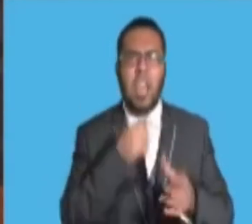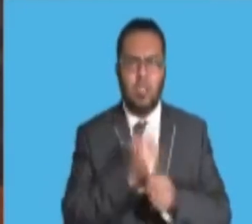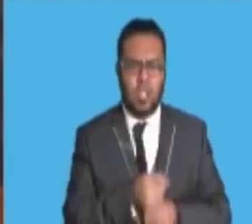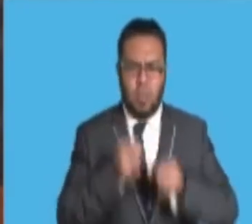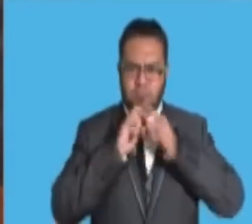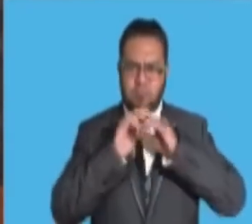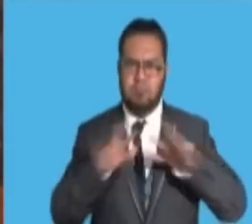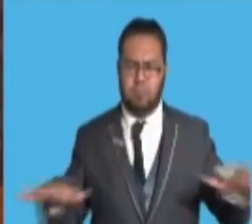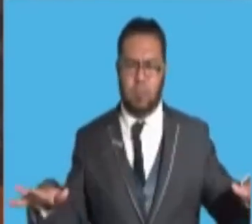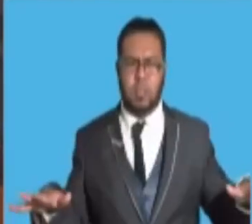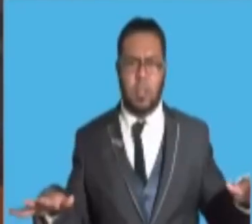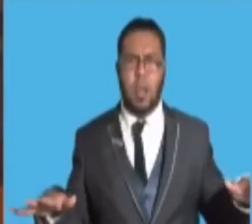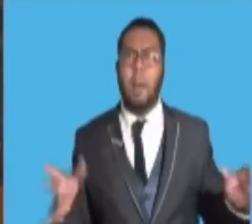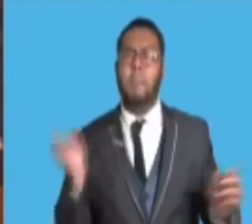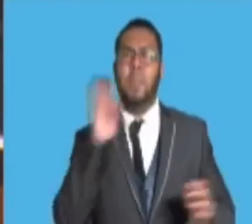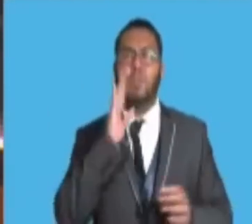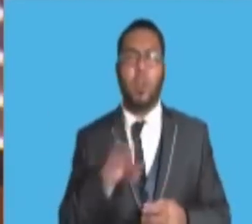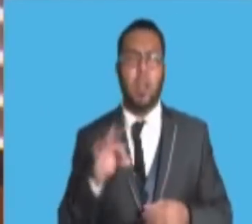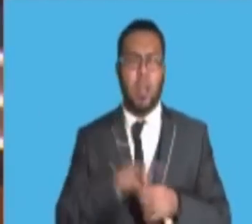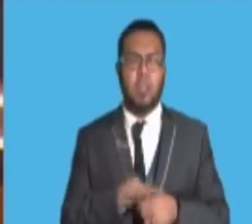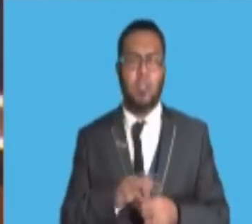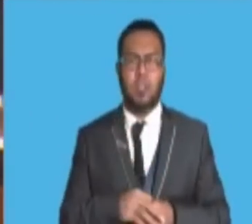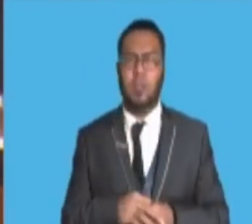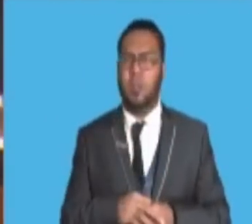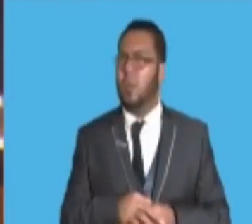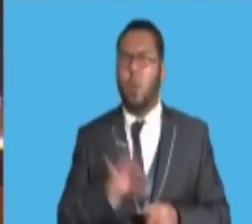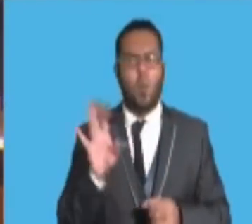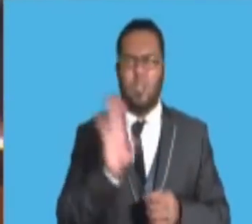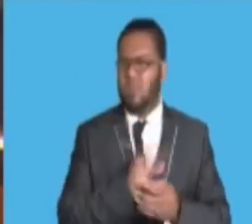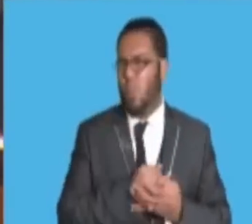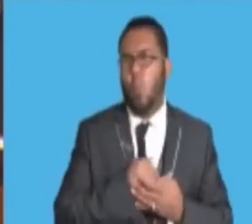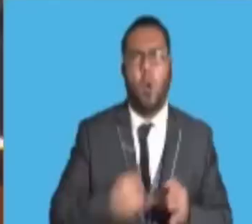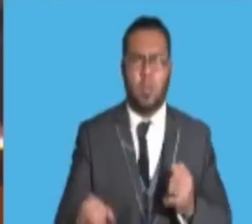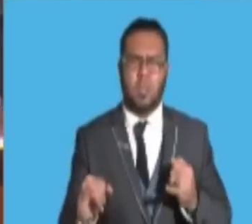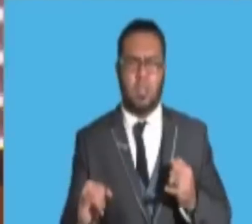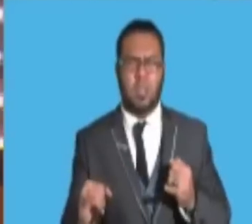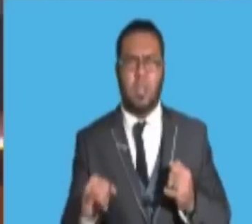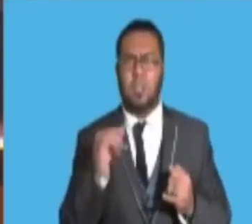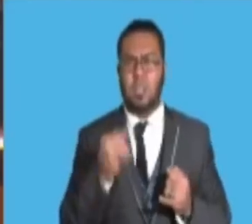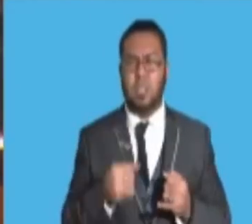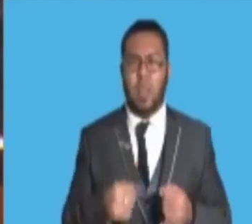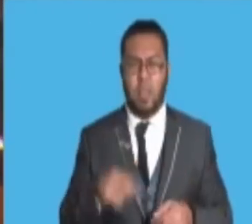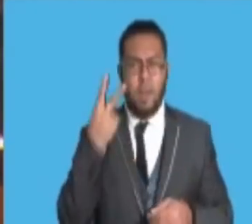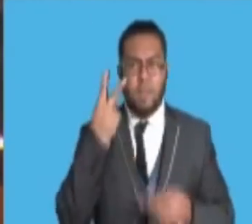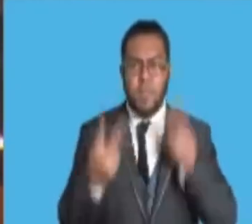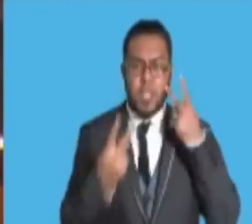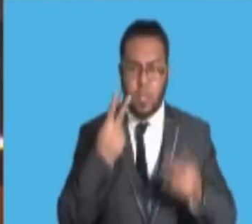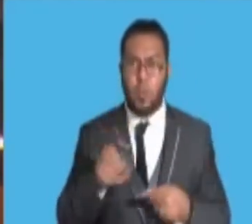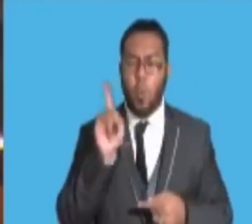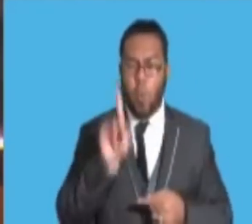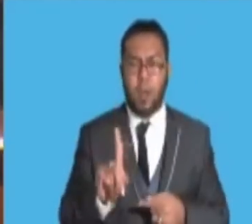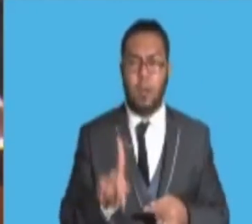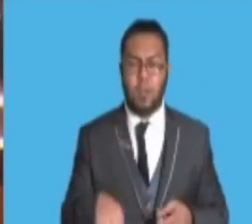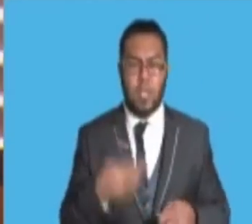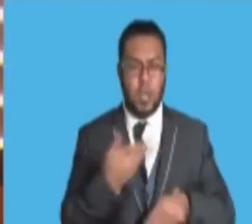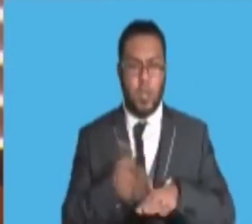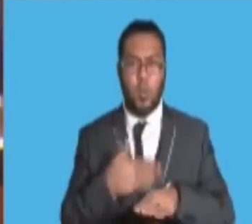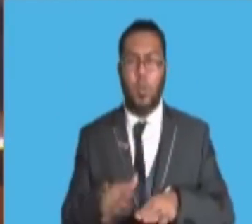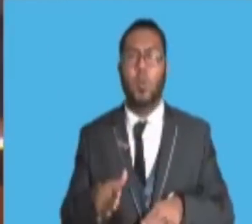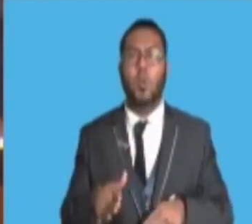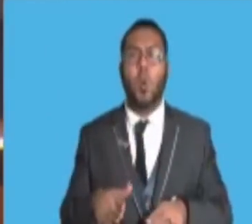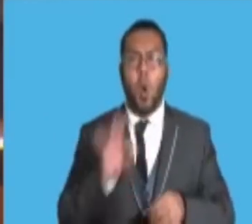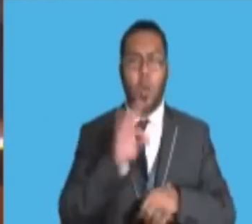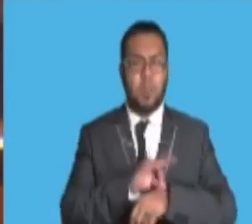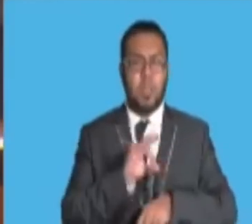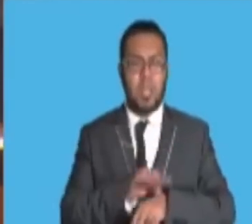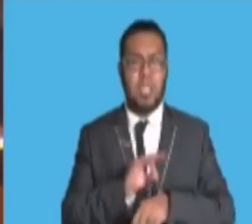spread before the elections were far worse. That a visit to one of these newly renovated state-of-the-art